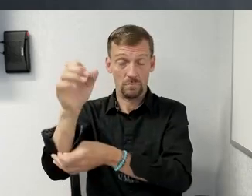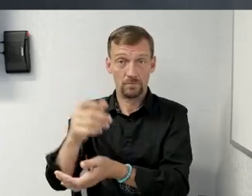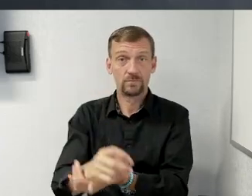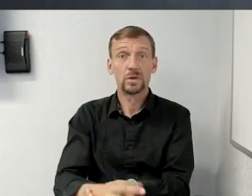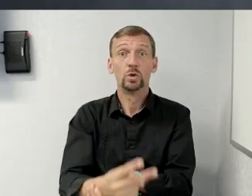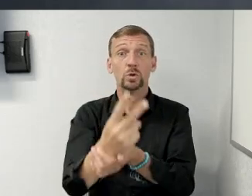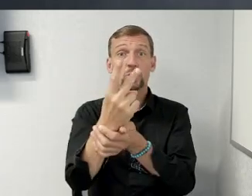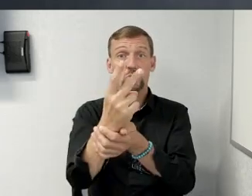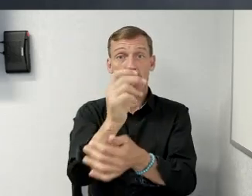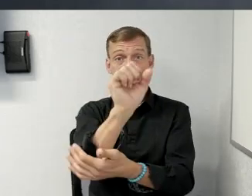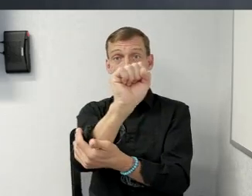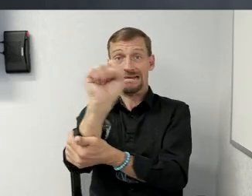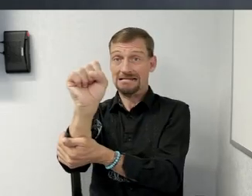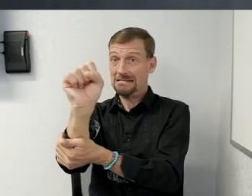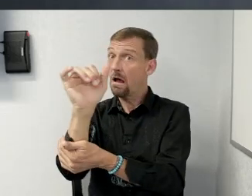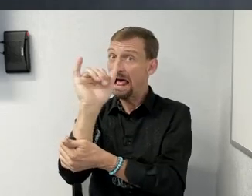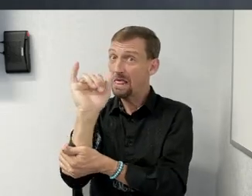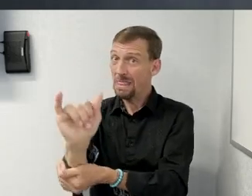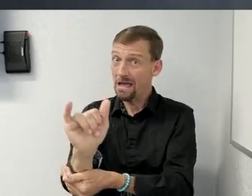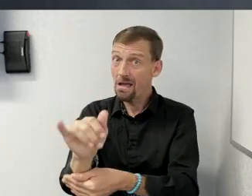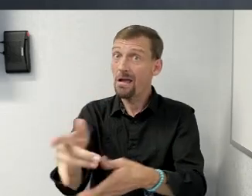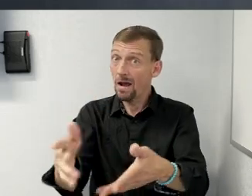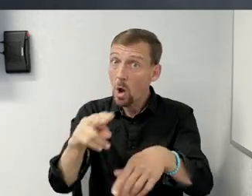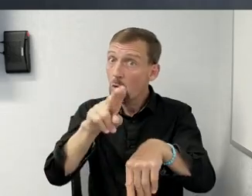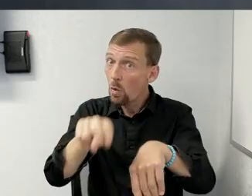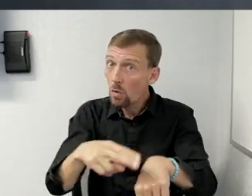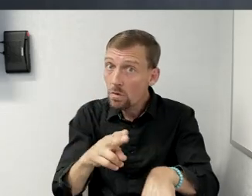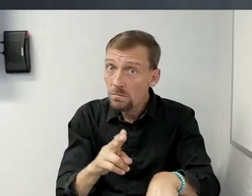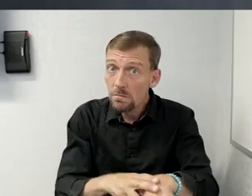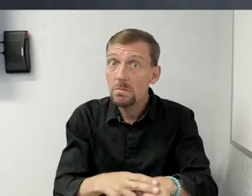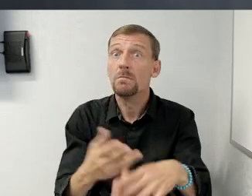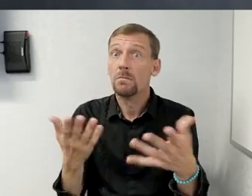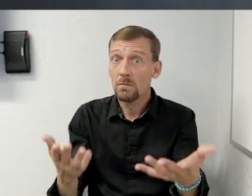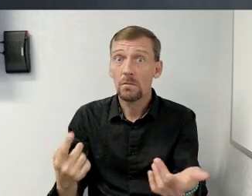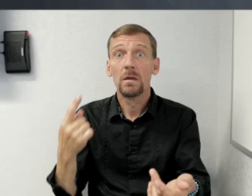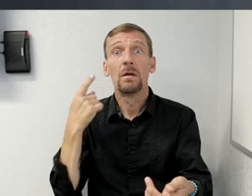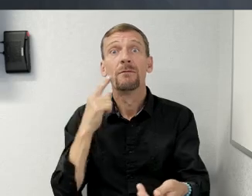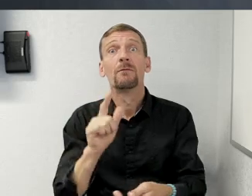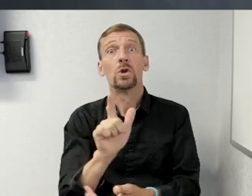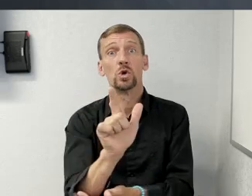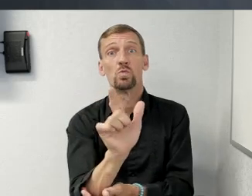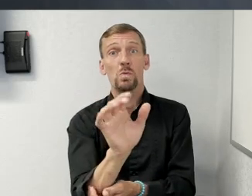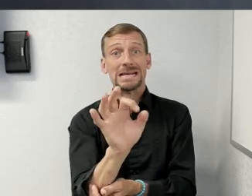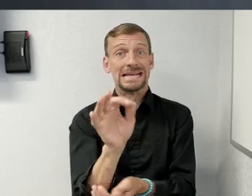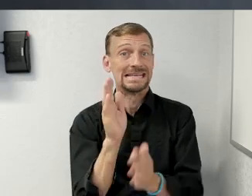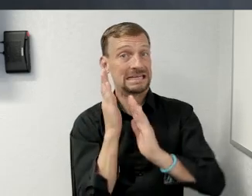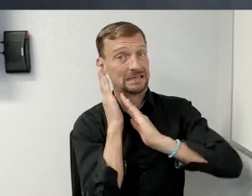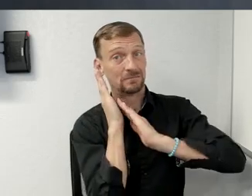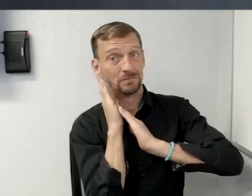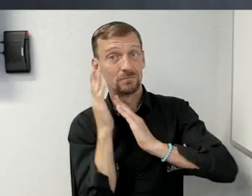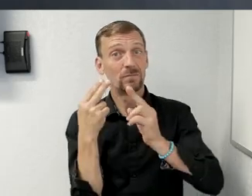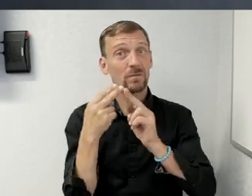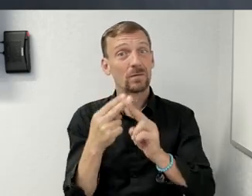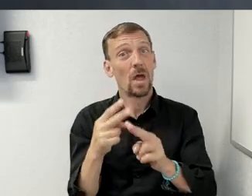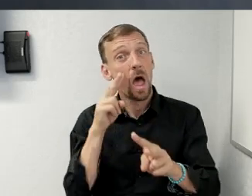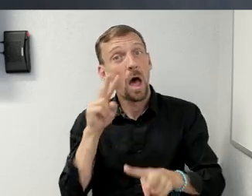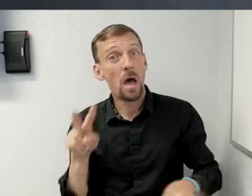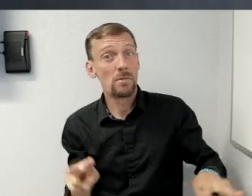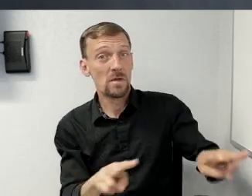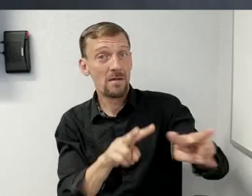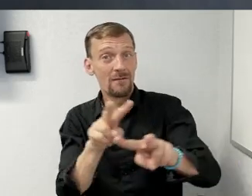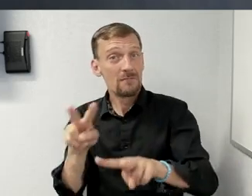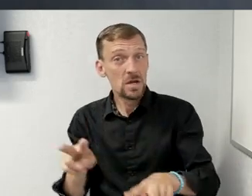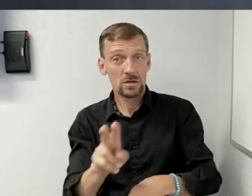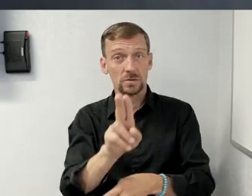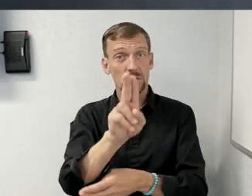2 South is normally, under normal conditions, it's a 29-bed, what we call observation